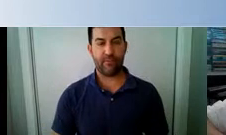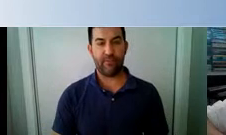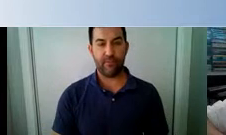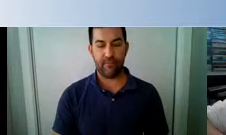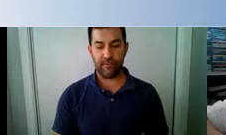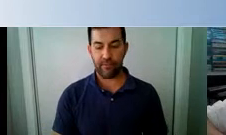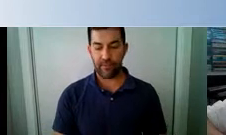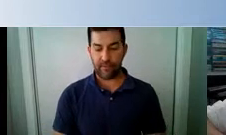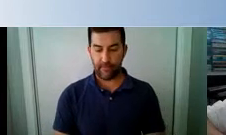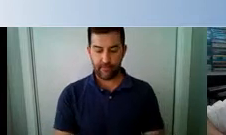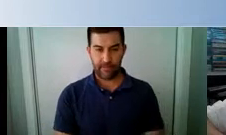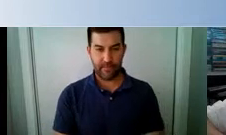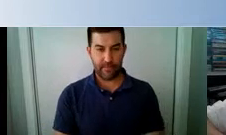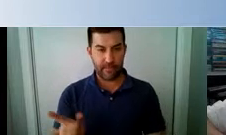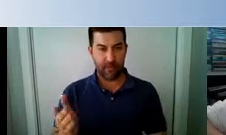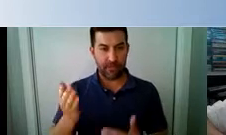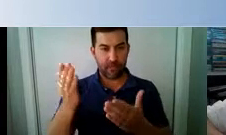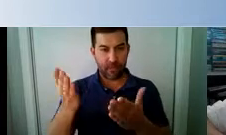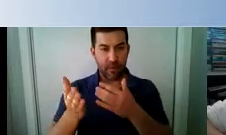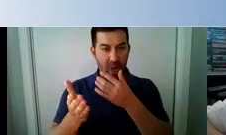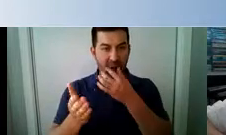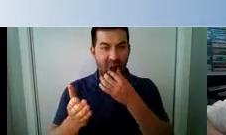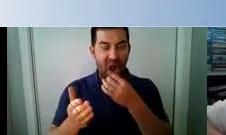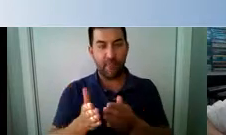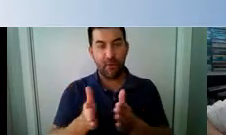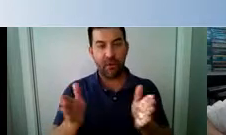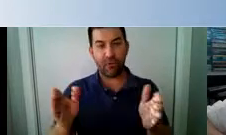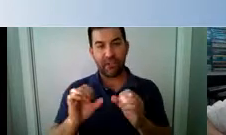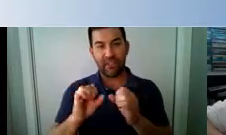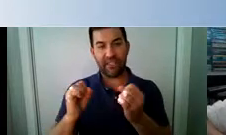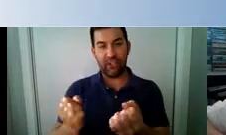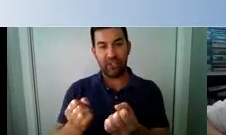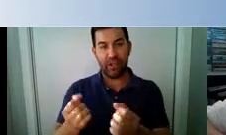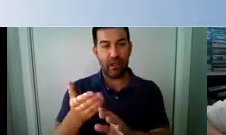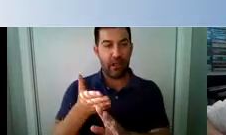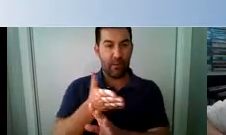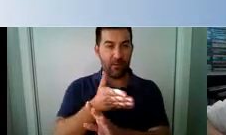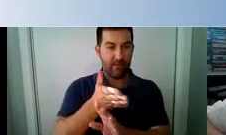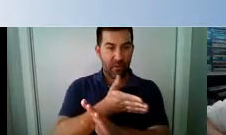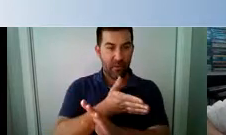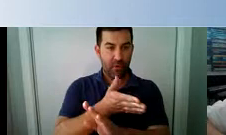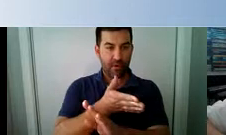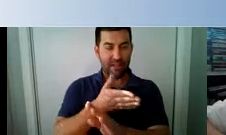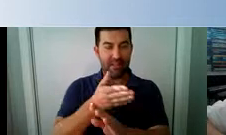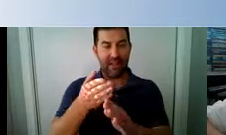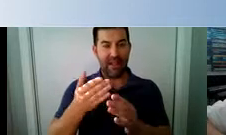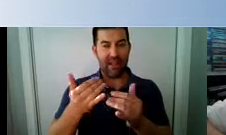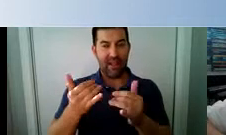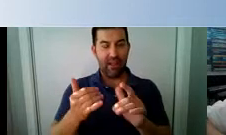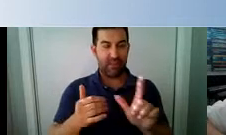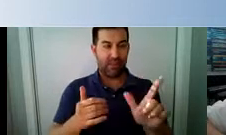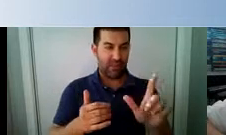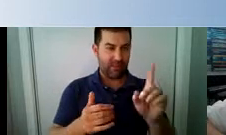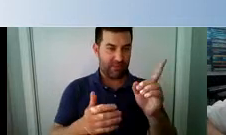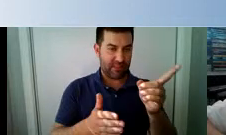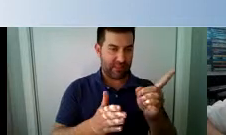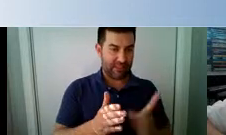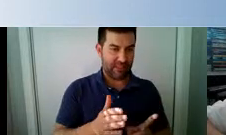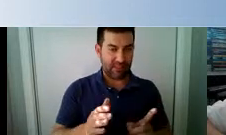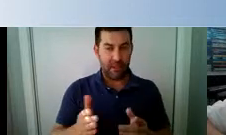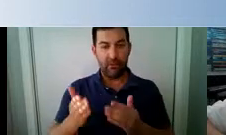So this is the proposed overall station, kind of a before the existing design that's on the left, and then the